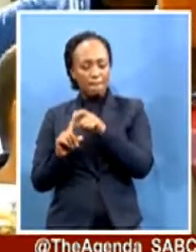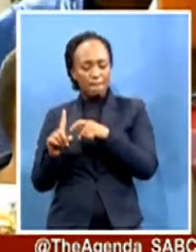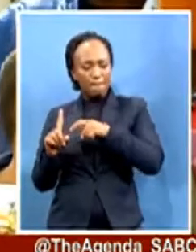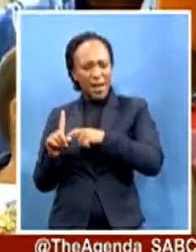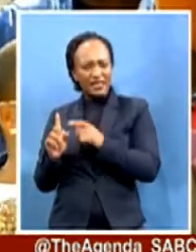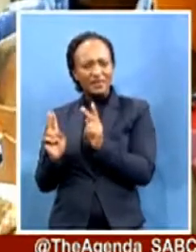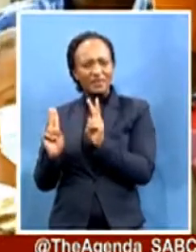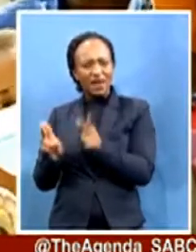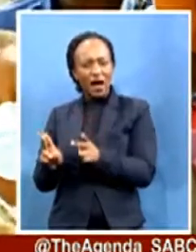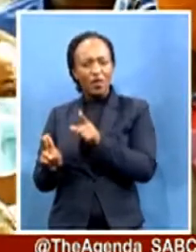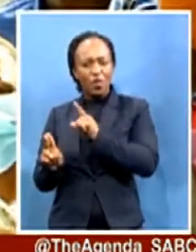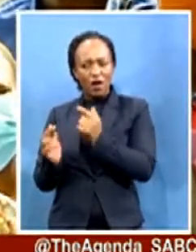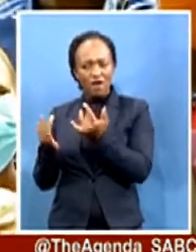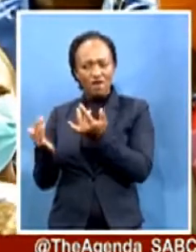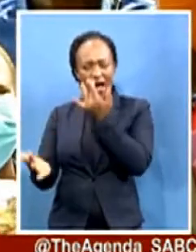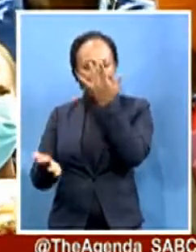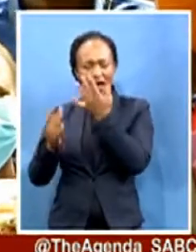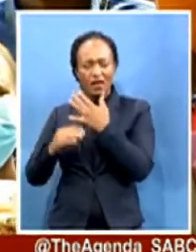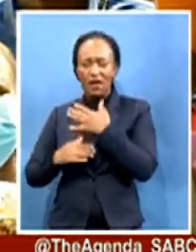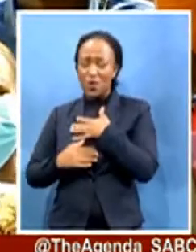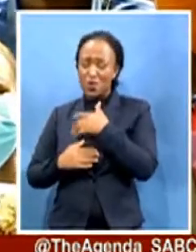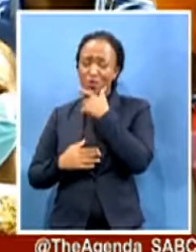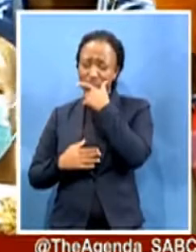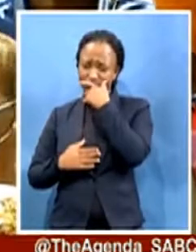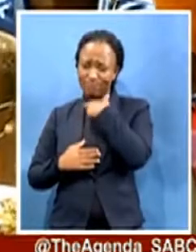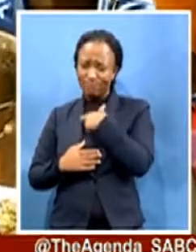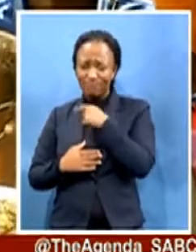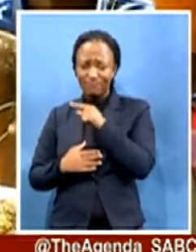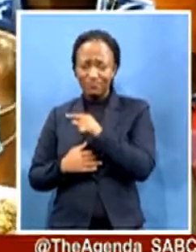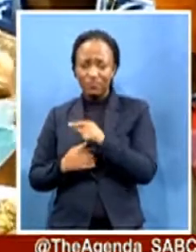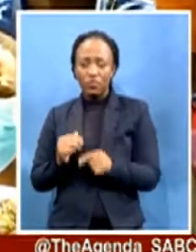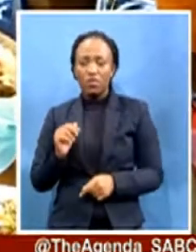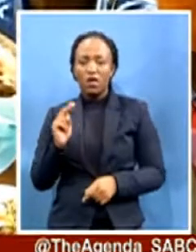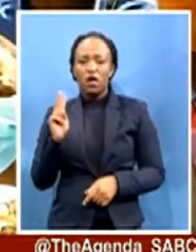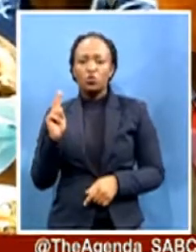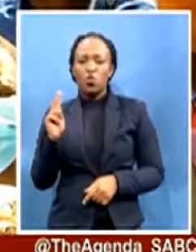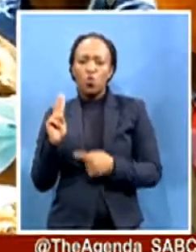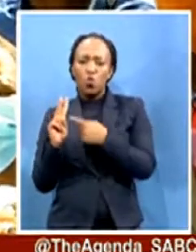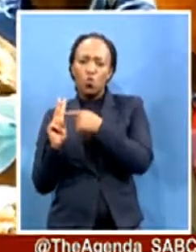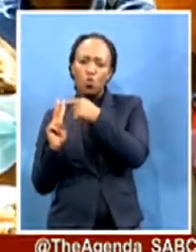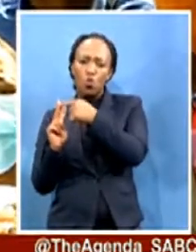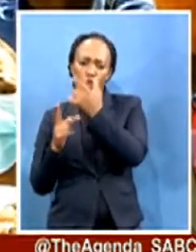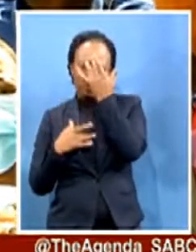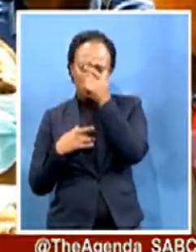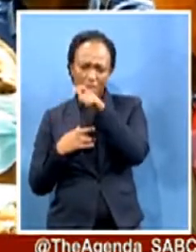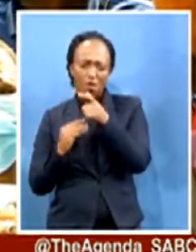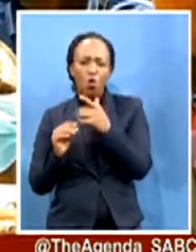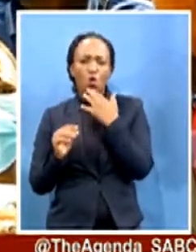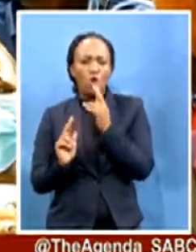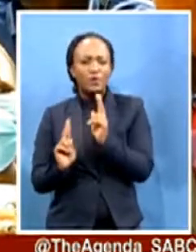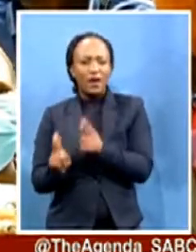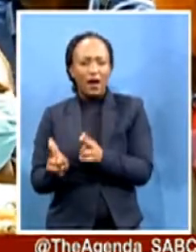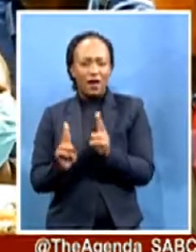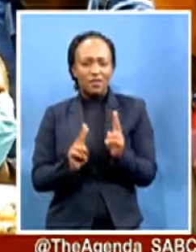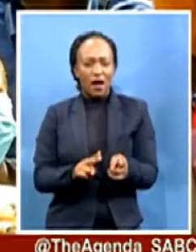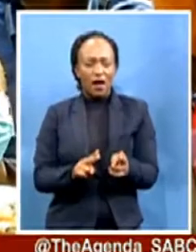one. So these 2 patients that we have lost, it's a very tragic blow to our health service. And from